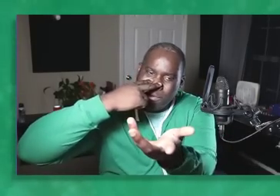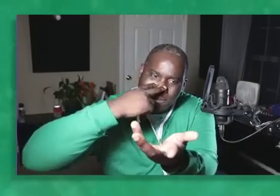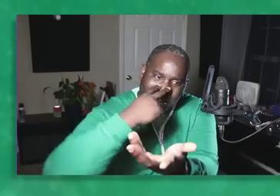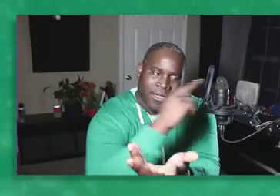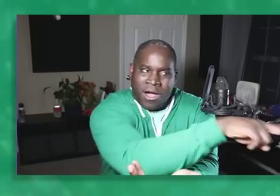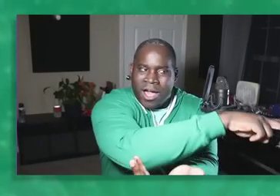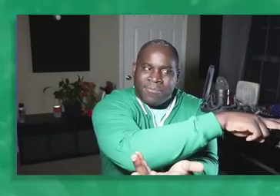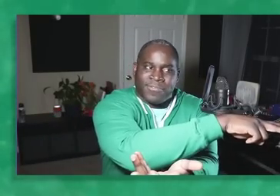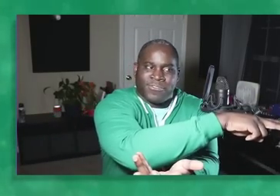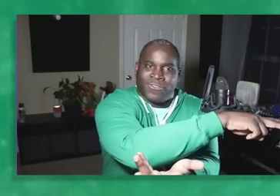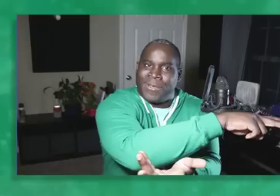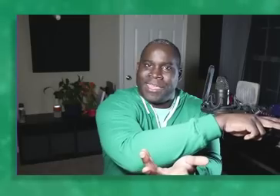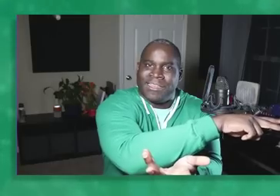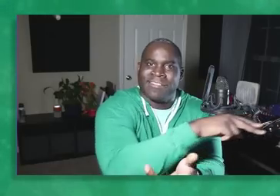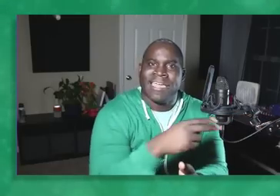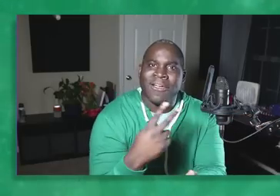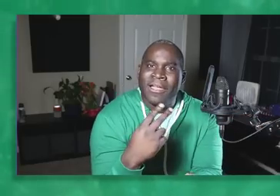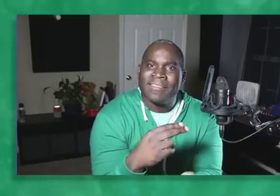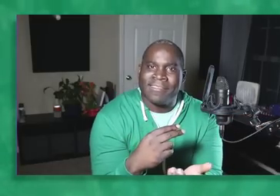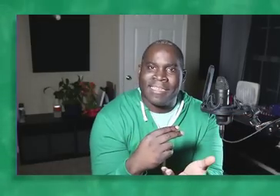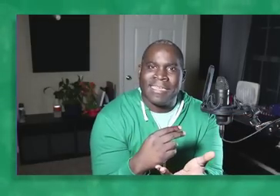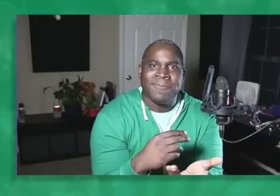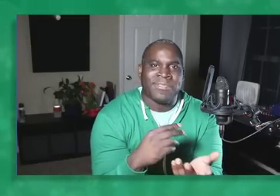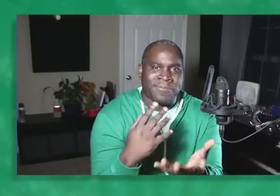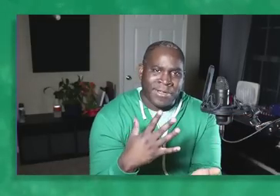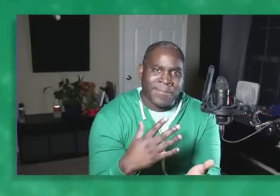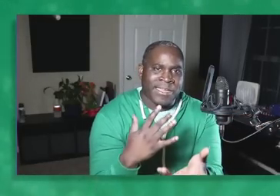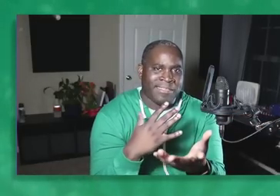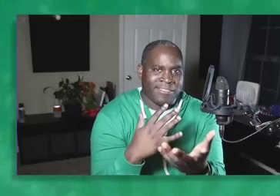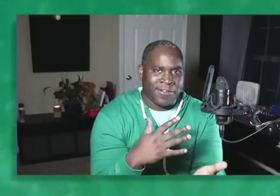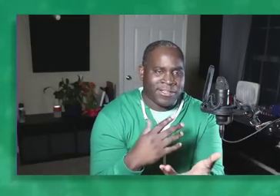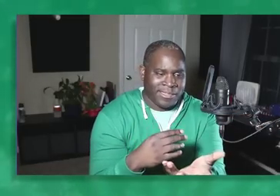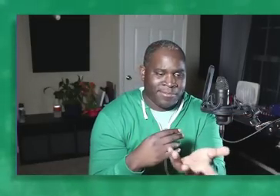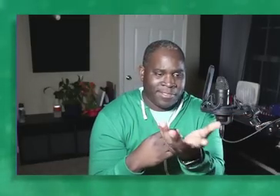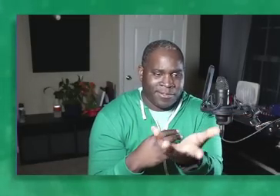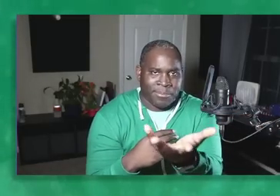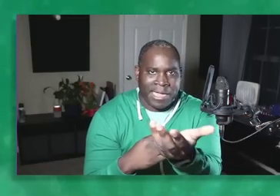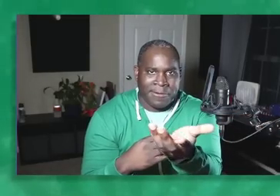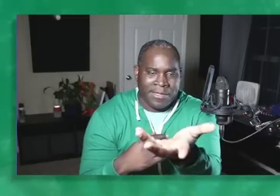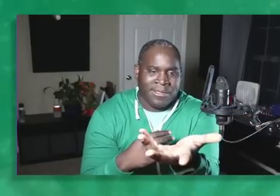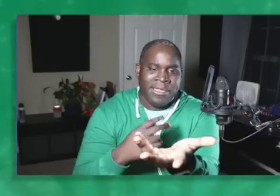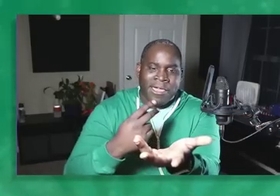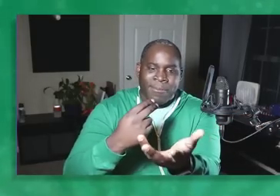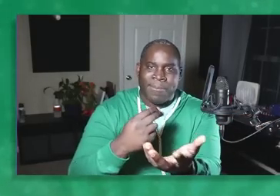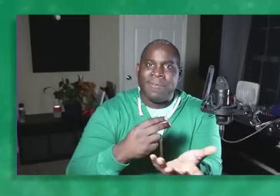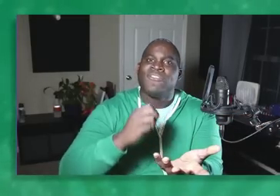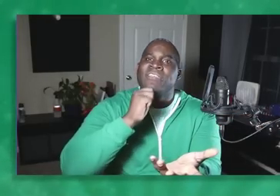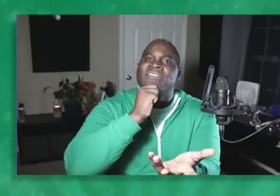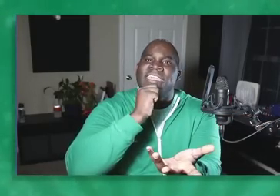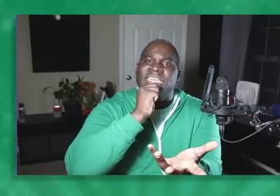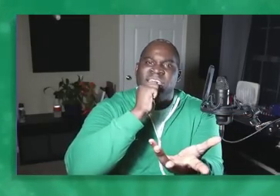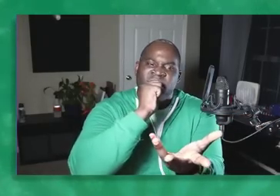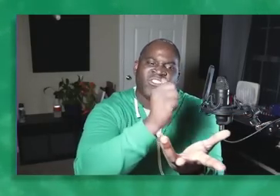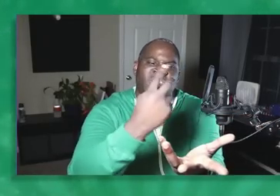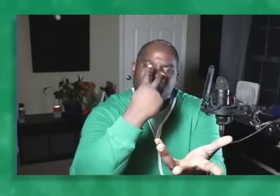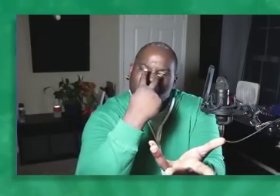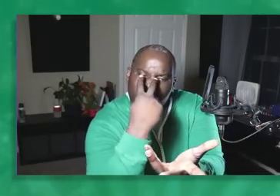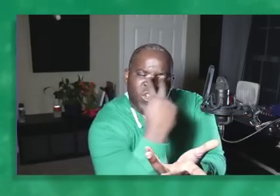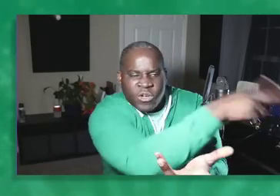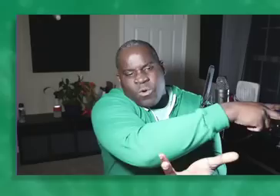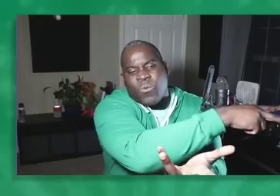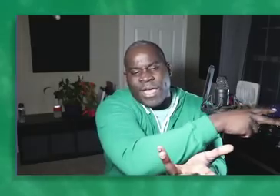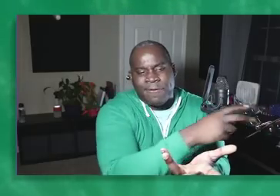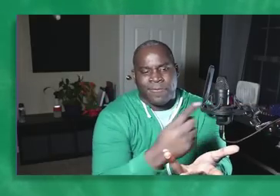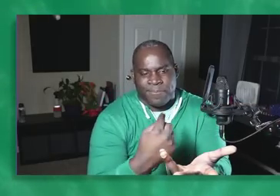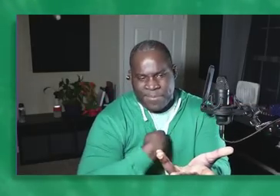actually pointing off the screen. It's kind of hard to see with the frame rate and the dark gloves on the dark background. But maybe she is saying don't